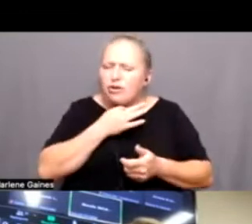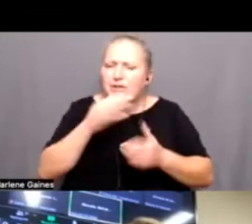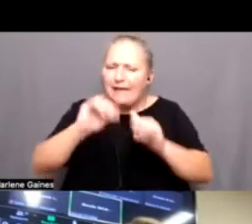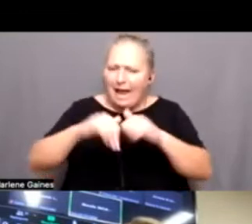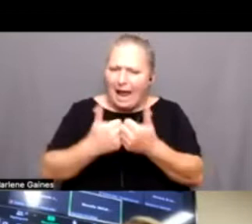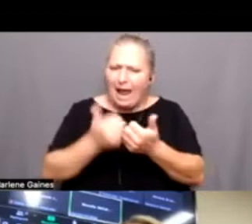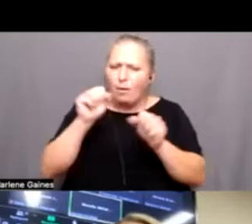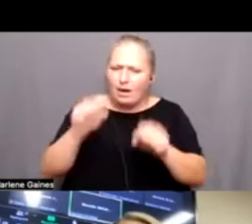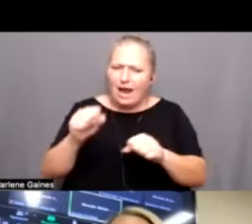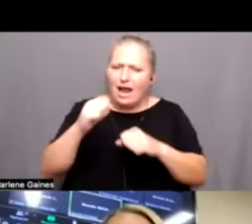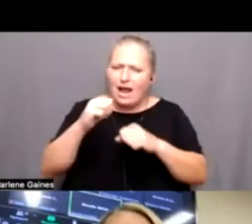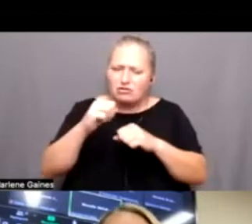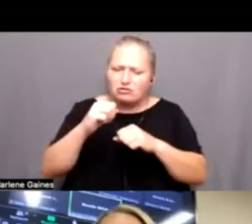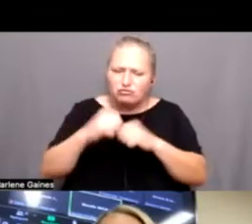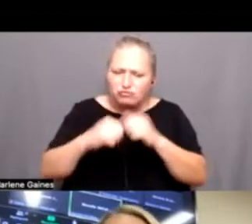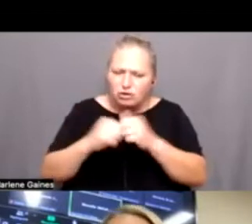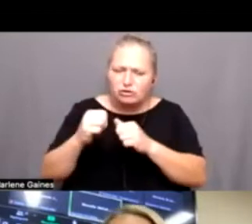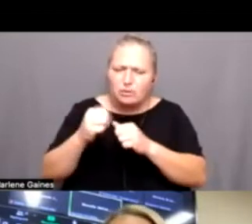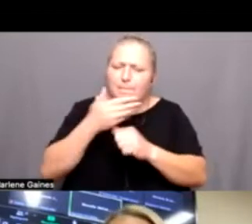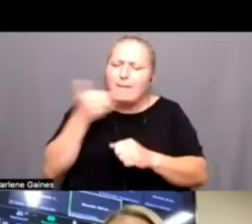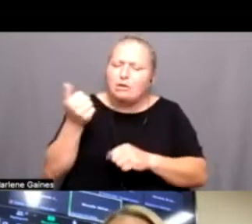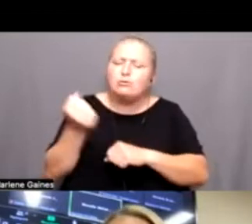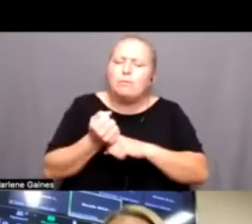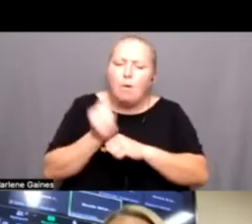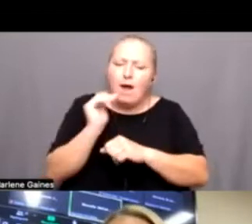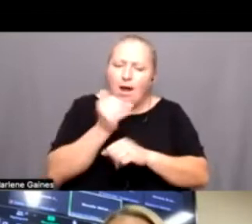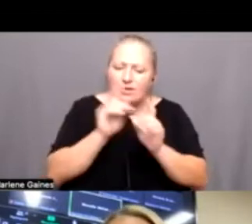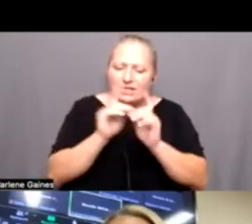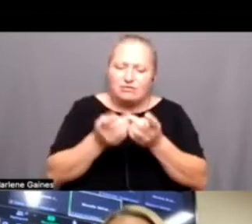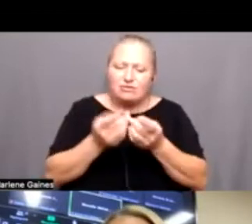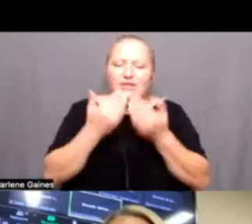how that can be structured in ways that better support our district. Thanks.